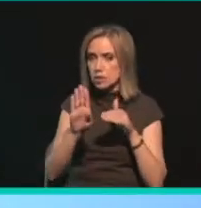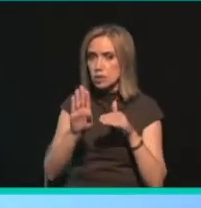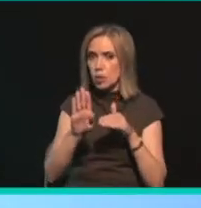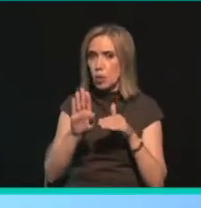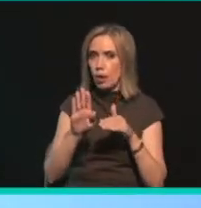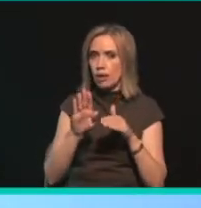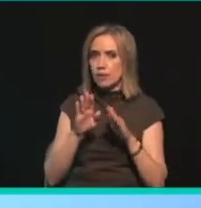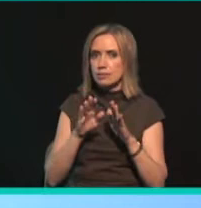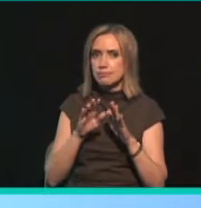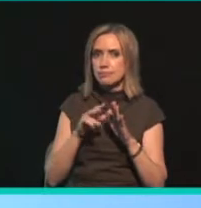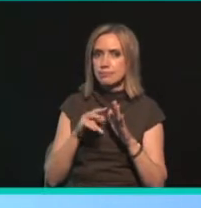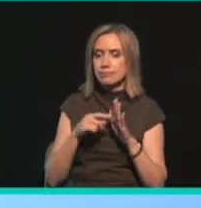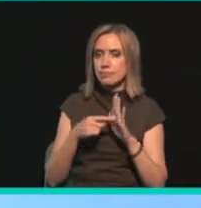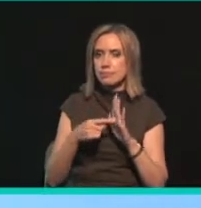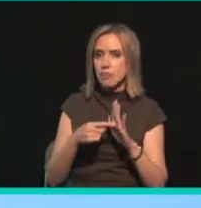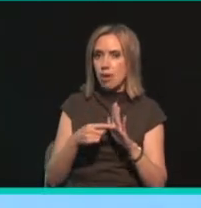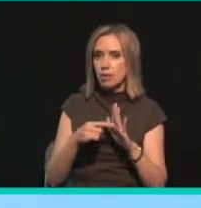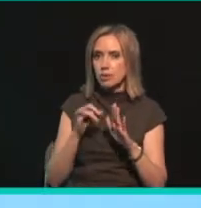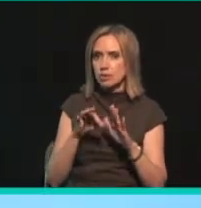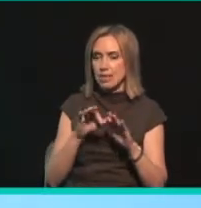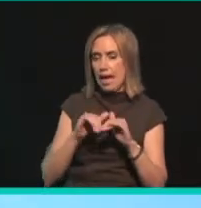distribution models.